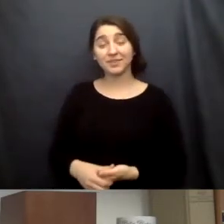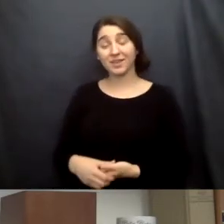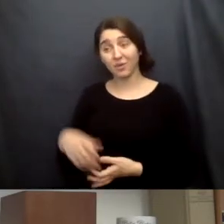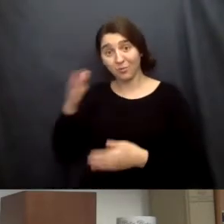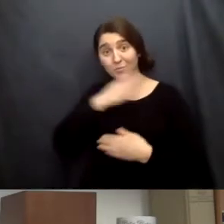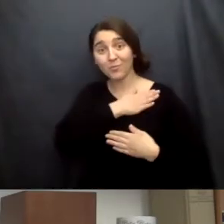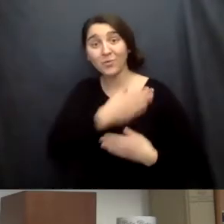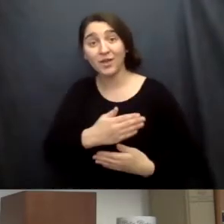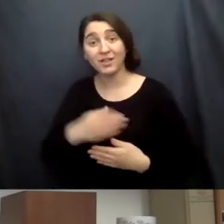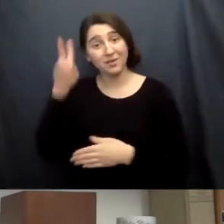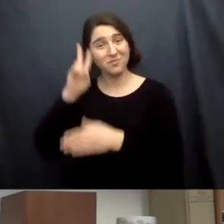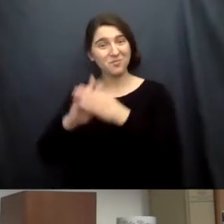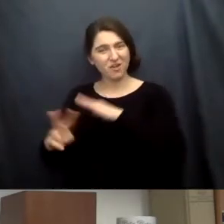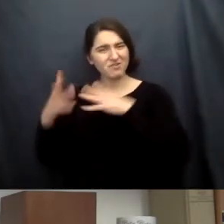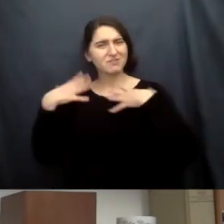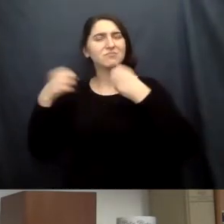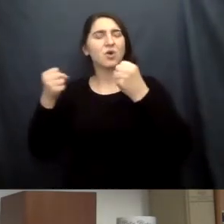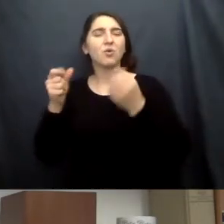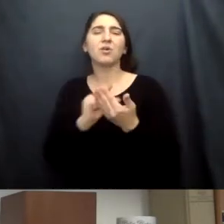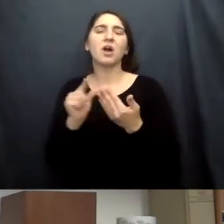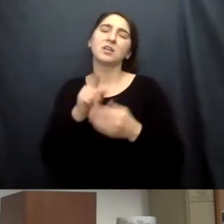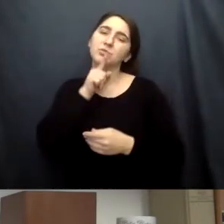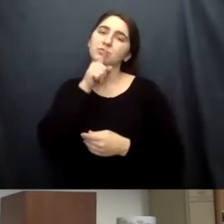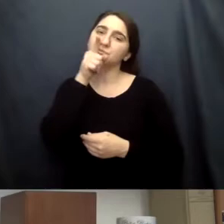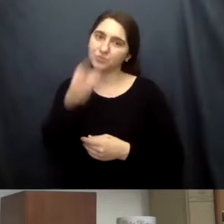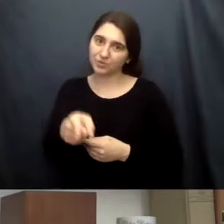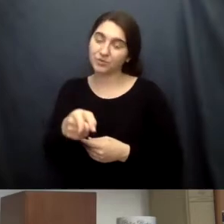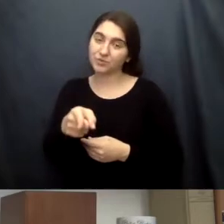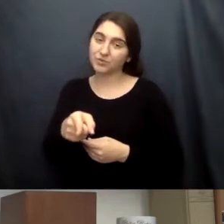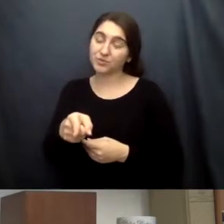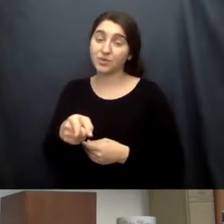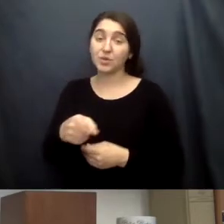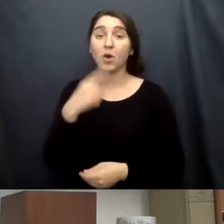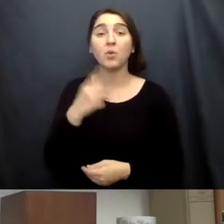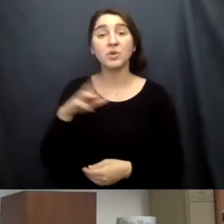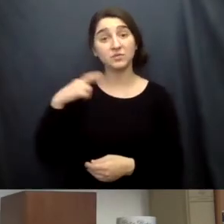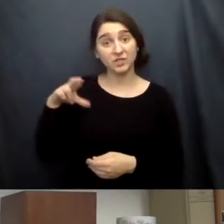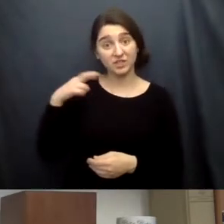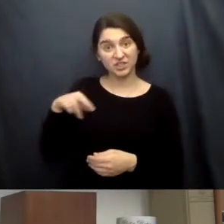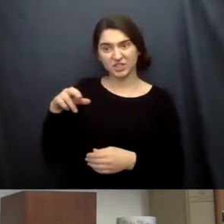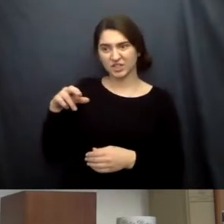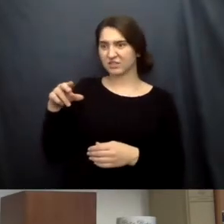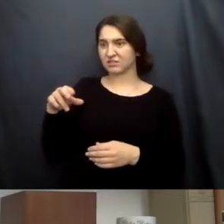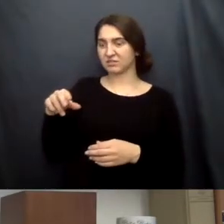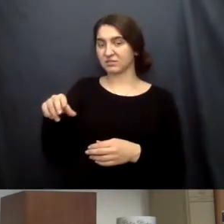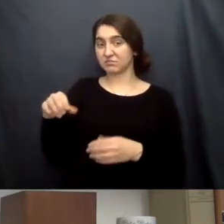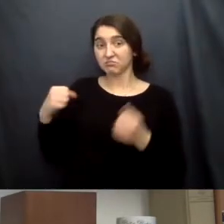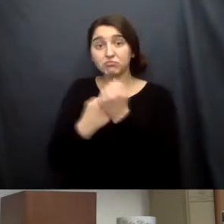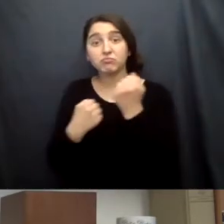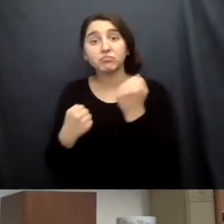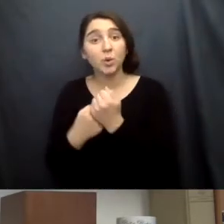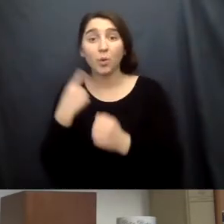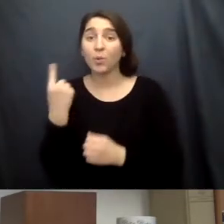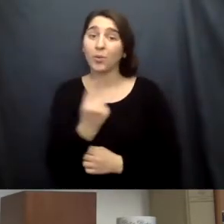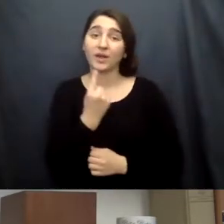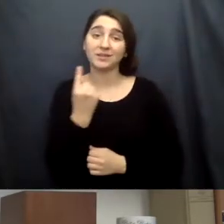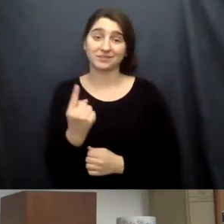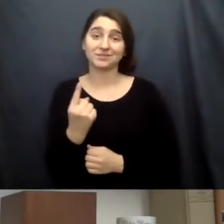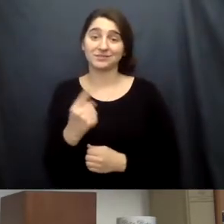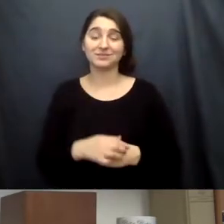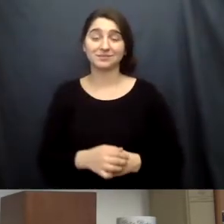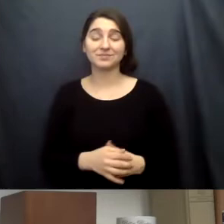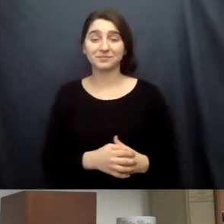church. May we be willing to be bold prophets for gospel truth and defenders of